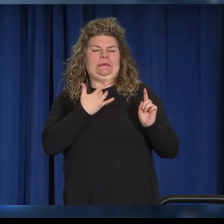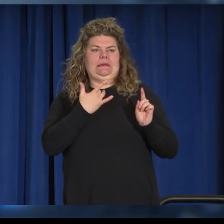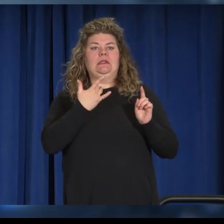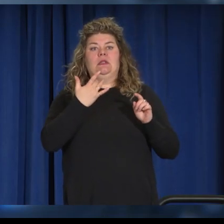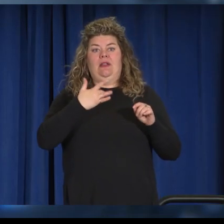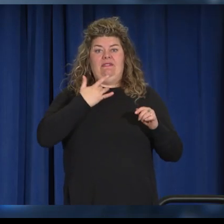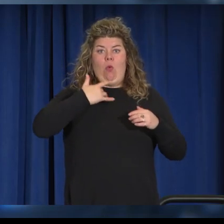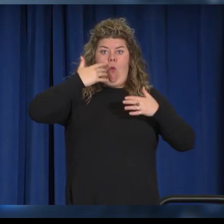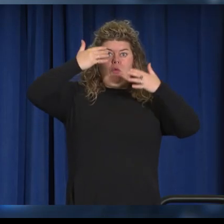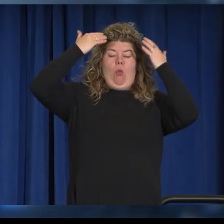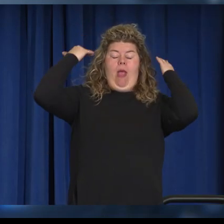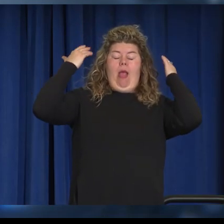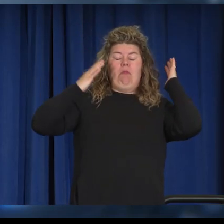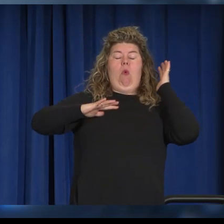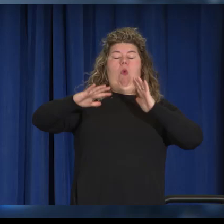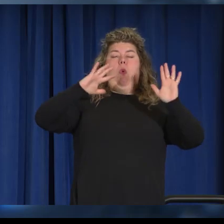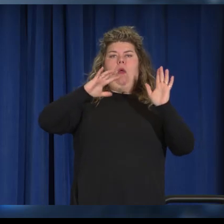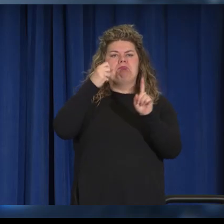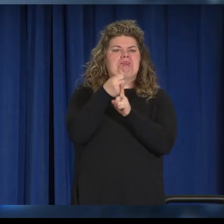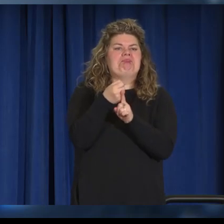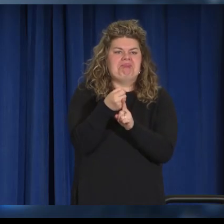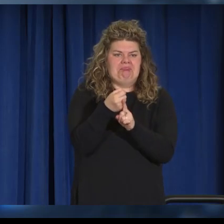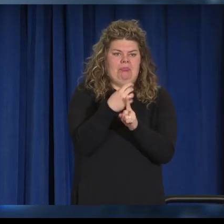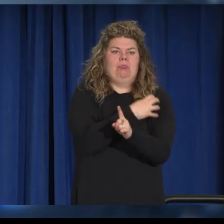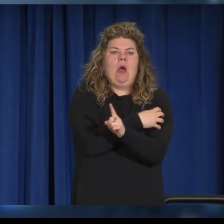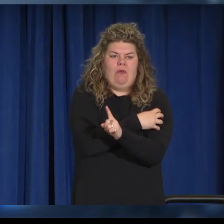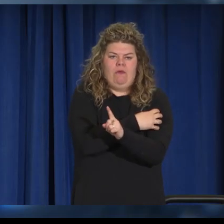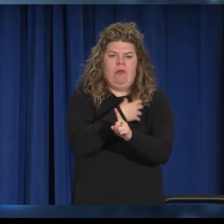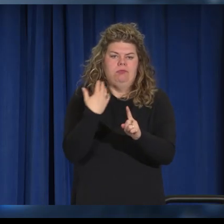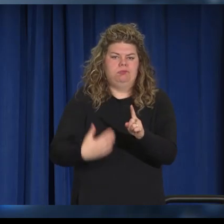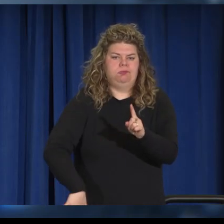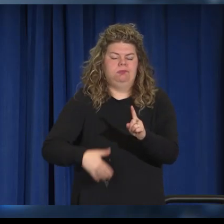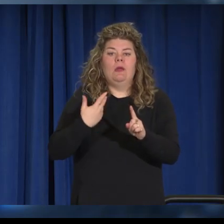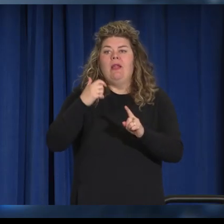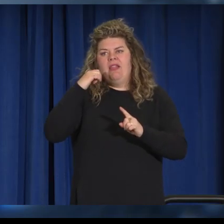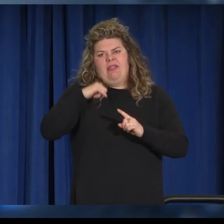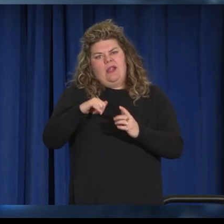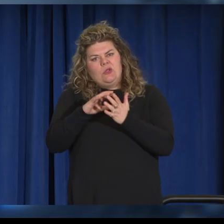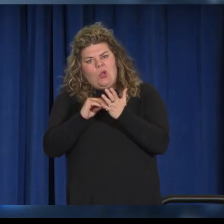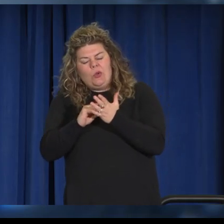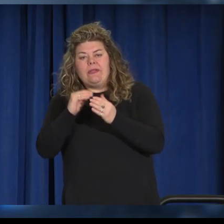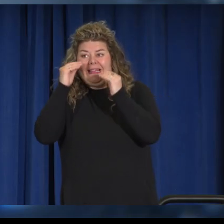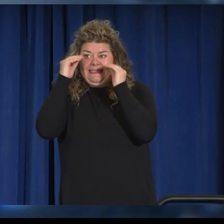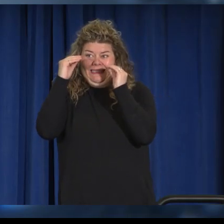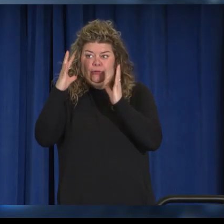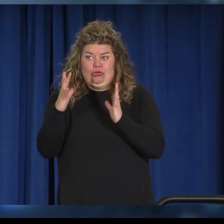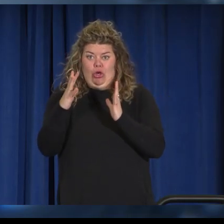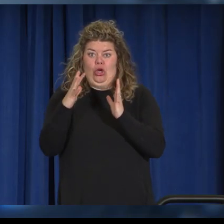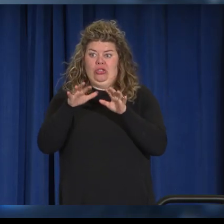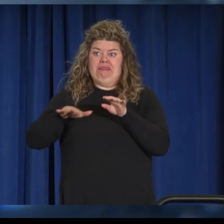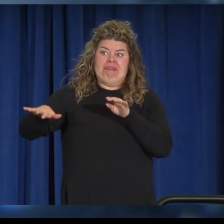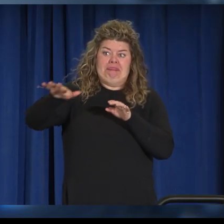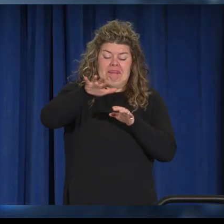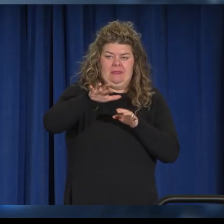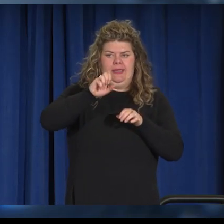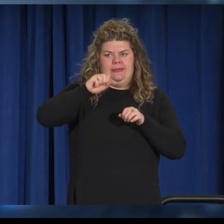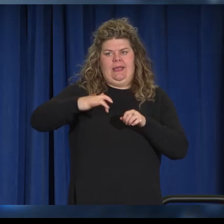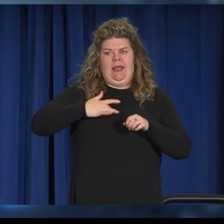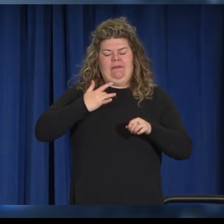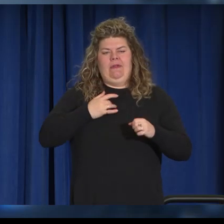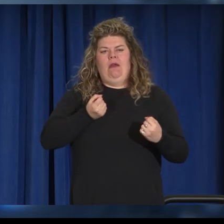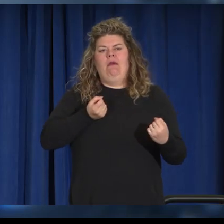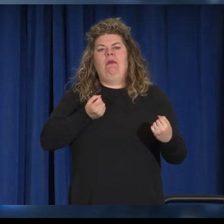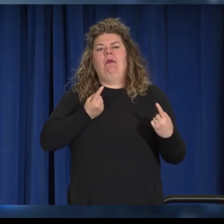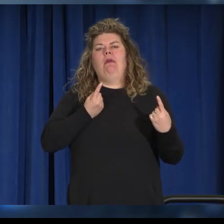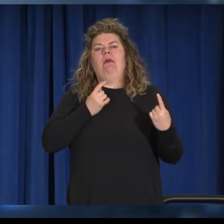overwhelm, that was really powerful, because as a learning and teaching tool, it helped our teachers to empathize with the young people which